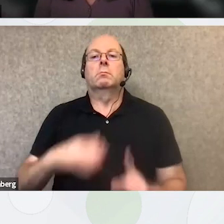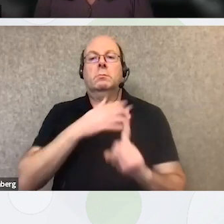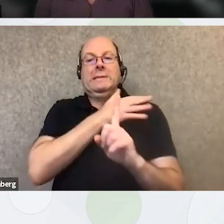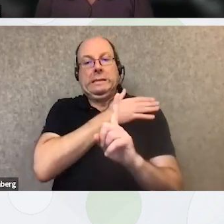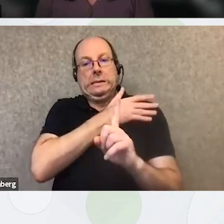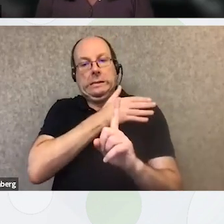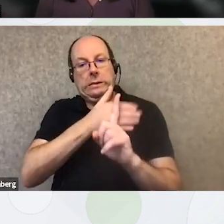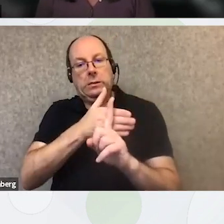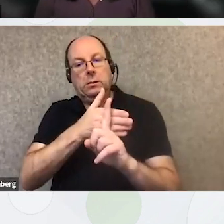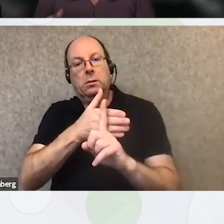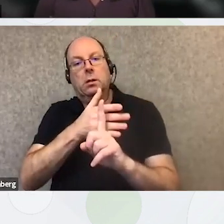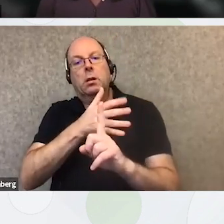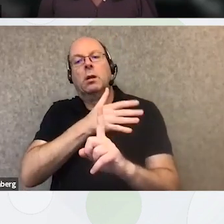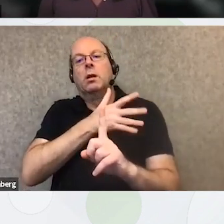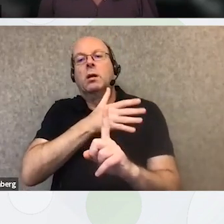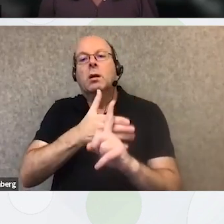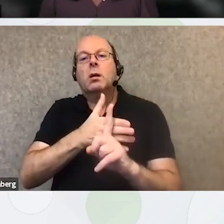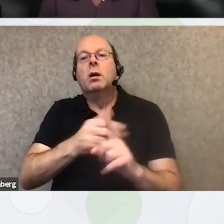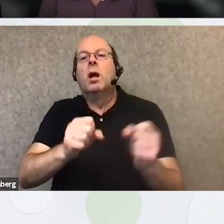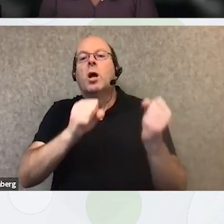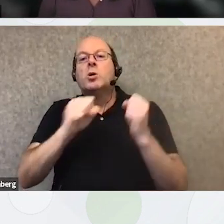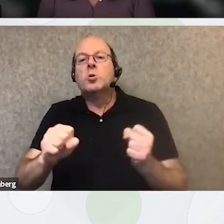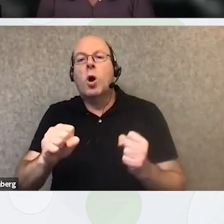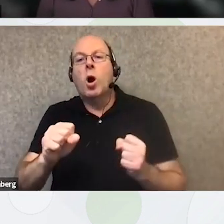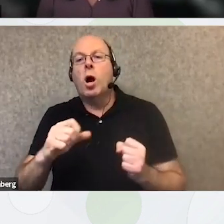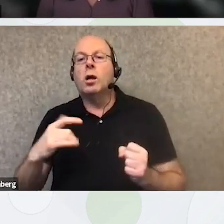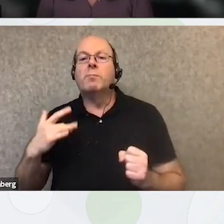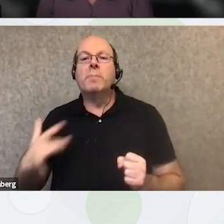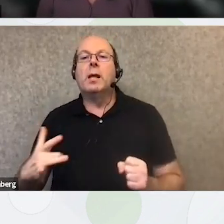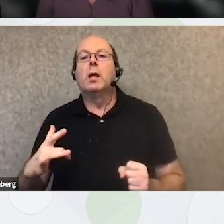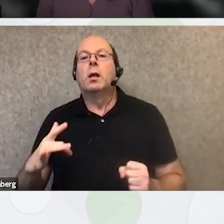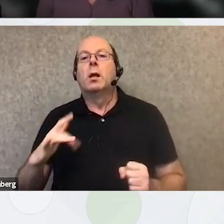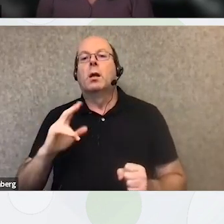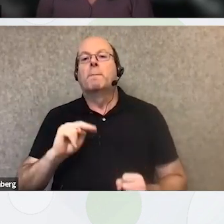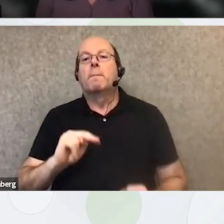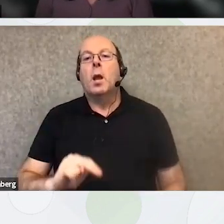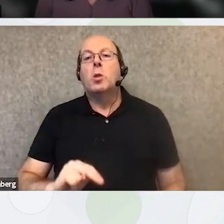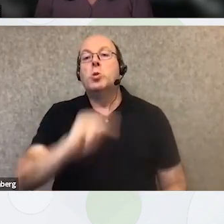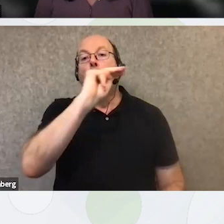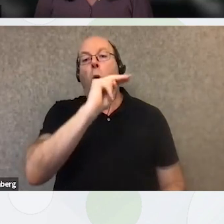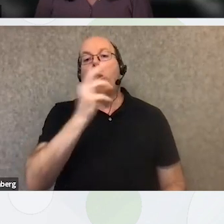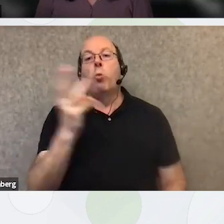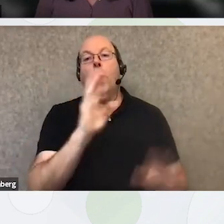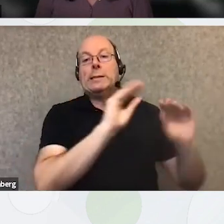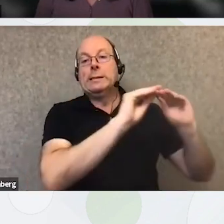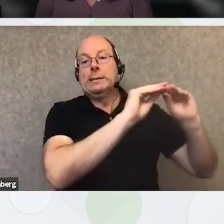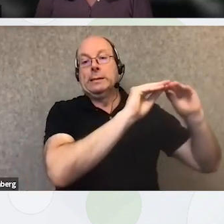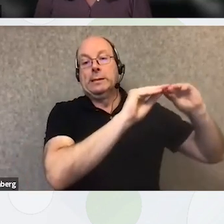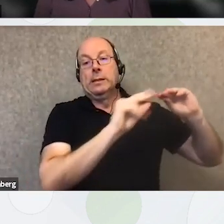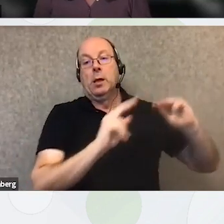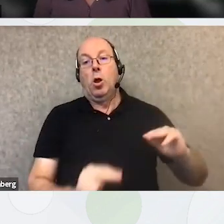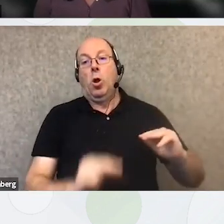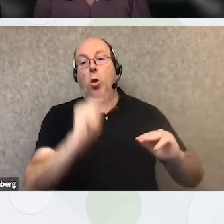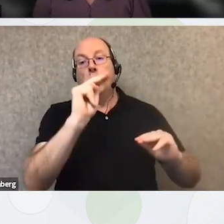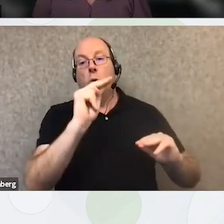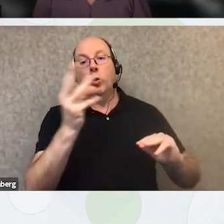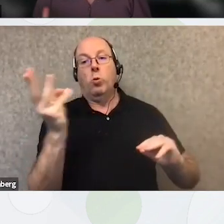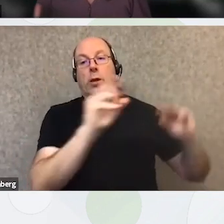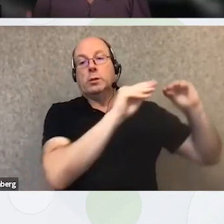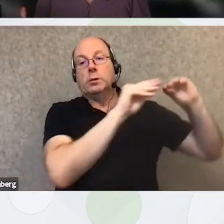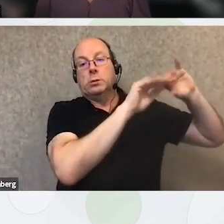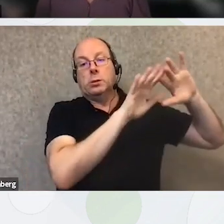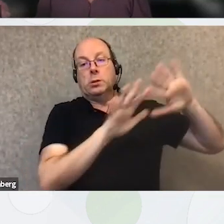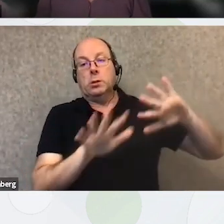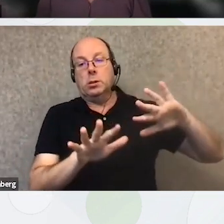starting more in the north and the west, and then migrating down south over the next couple of months. And this pattern may suggest a